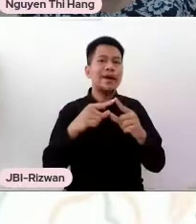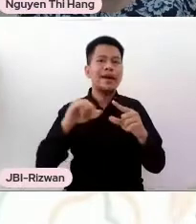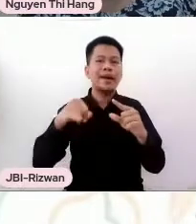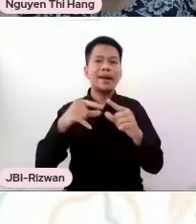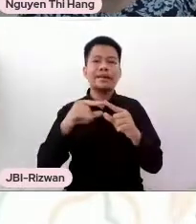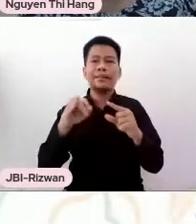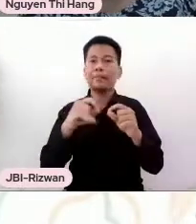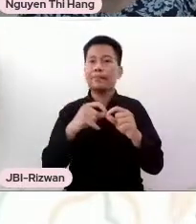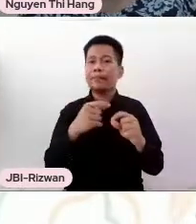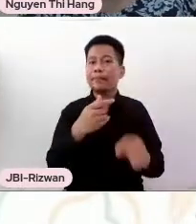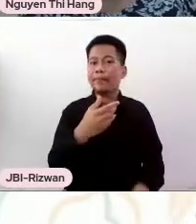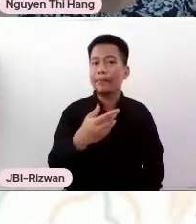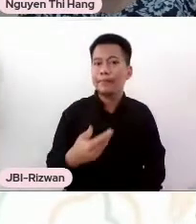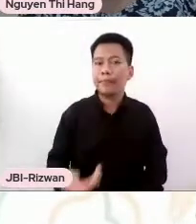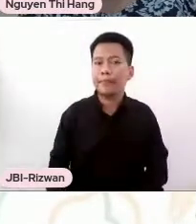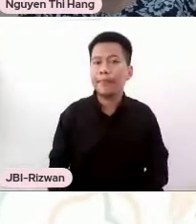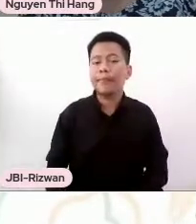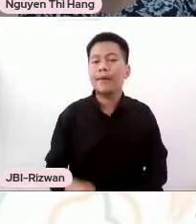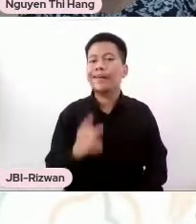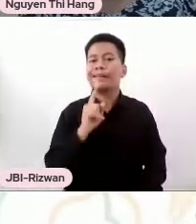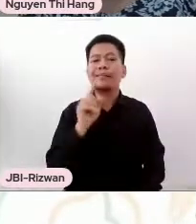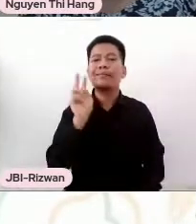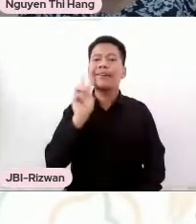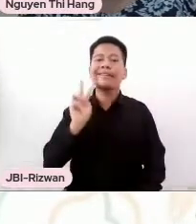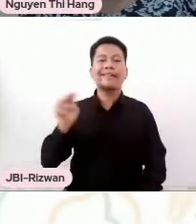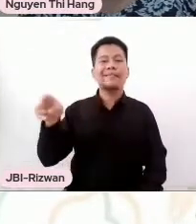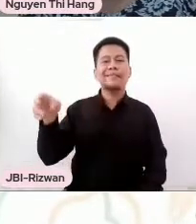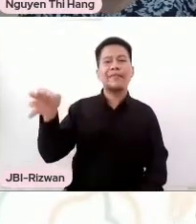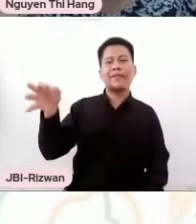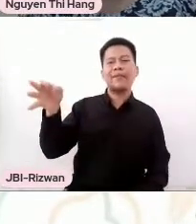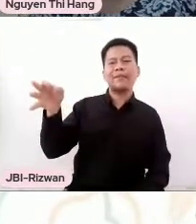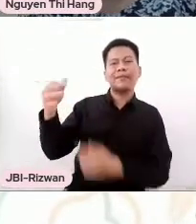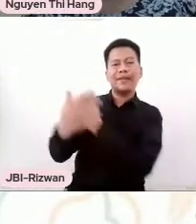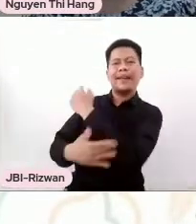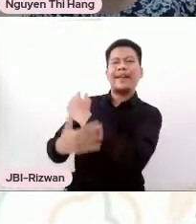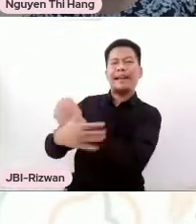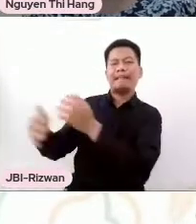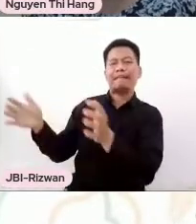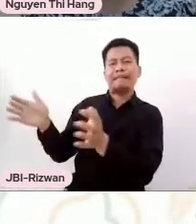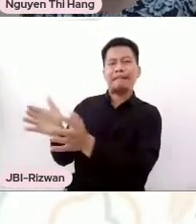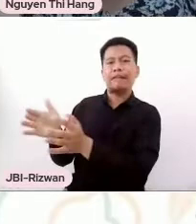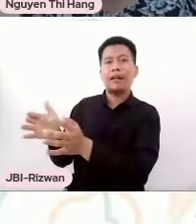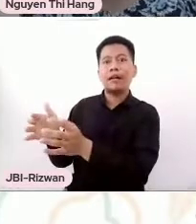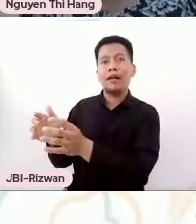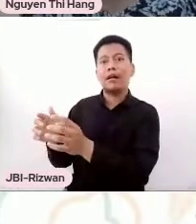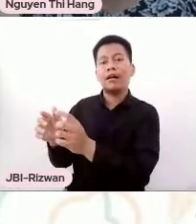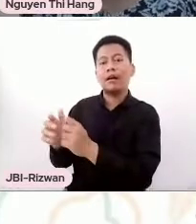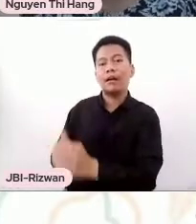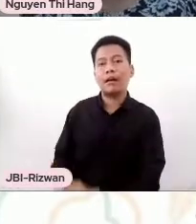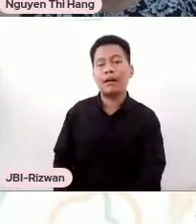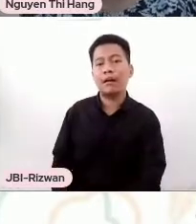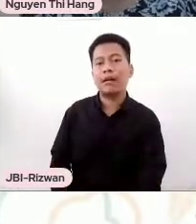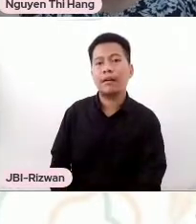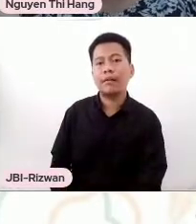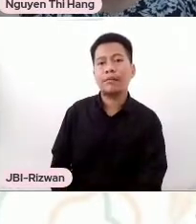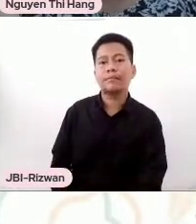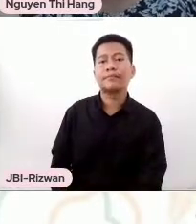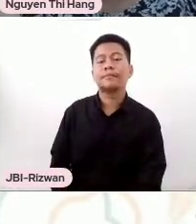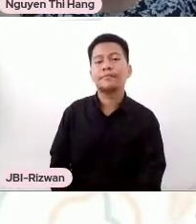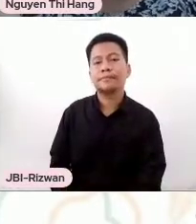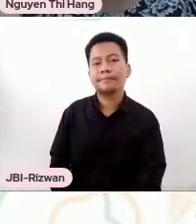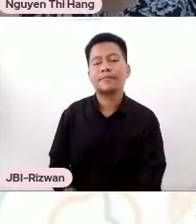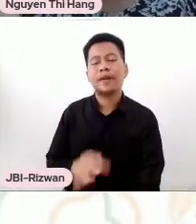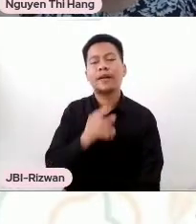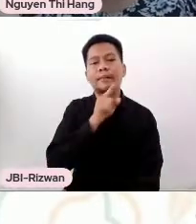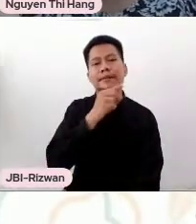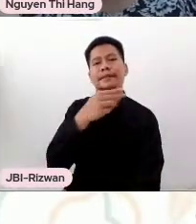is a small country, but we have too much time, have the time